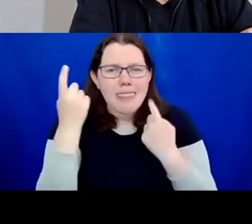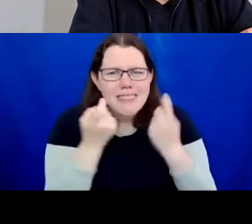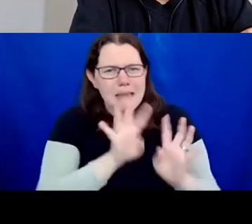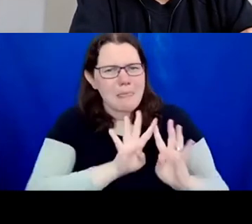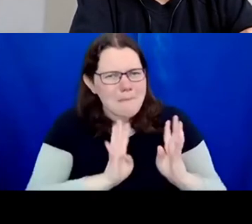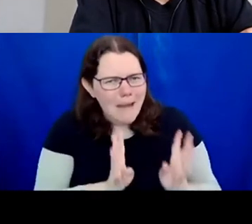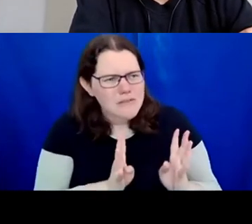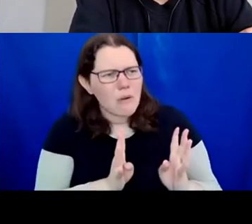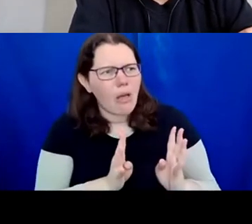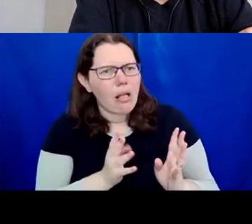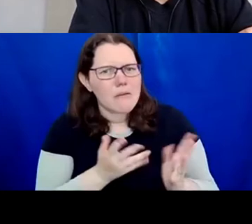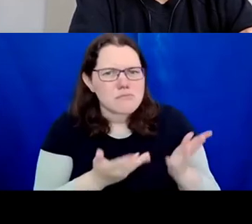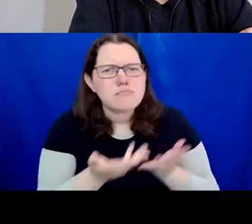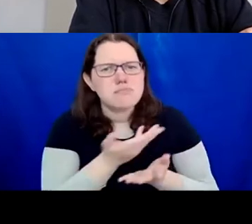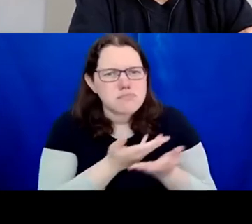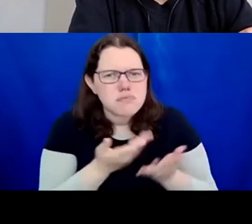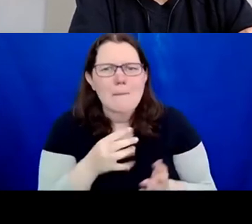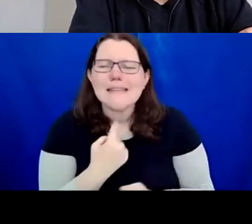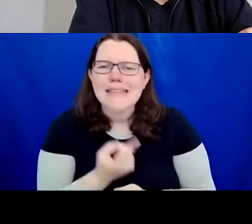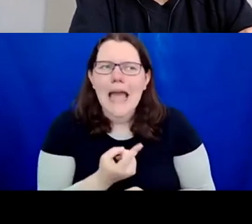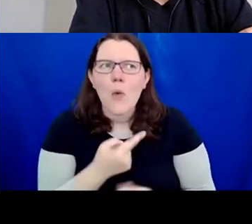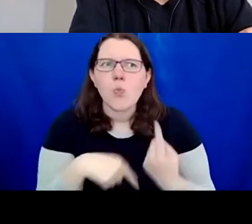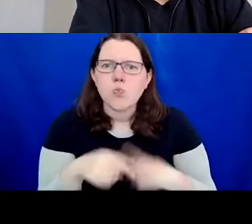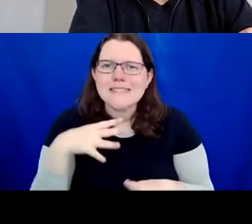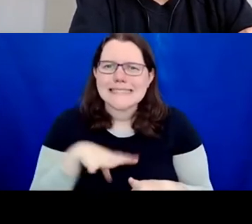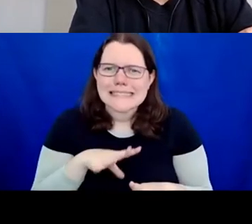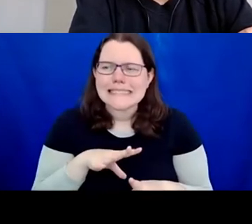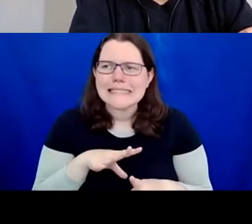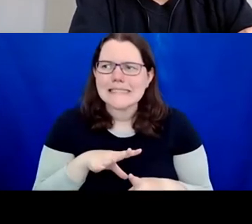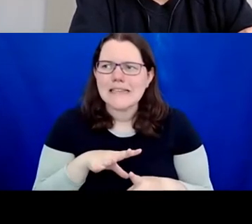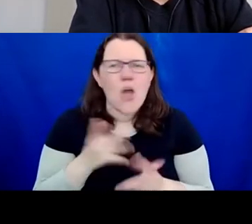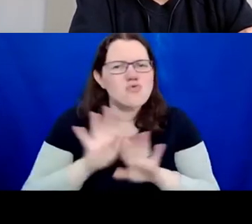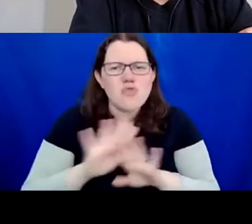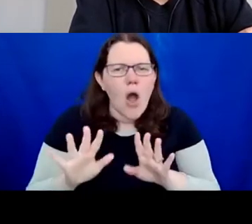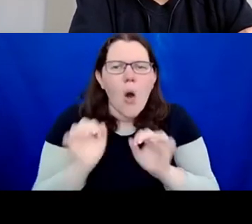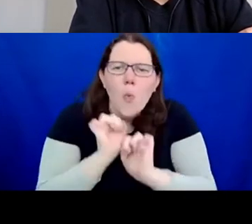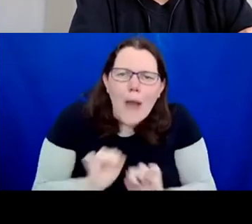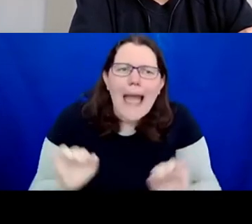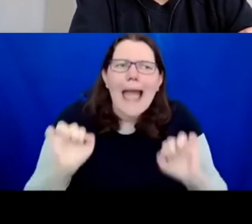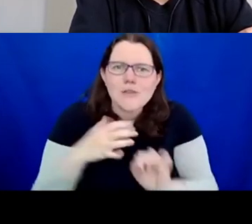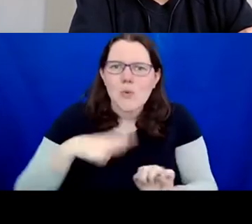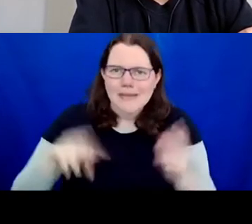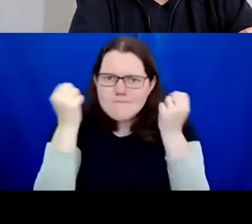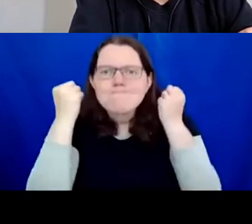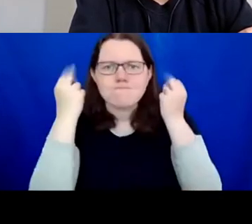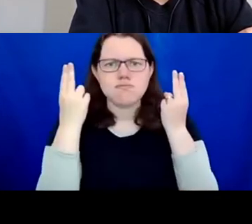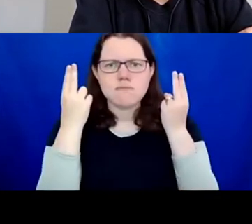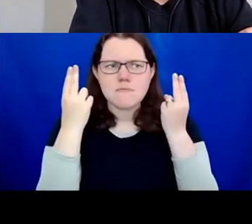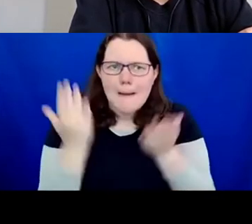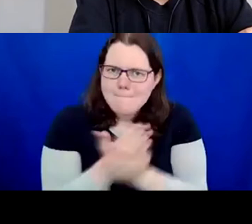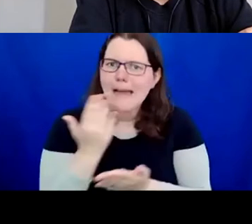be proactive, to be explicit as well, like visible and transparent about our commitment.